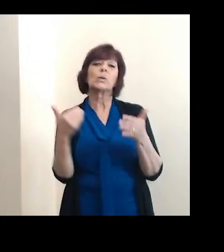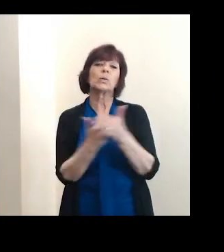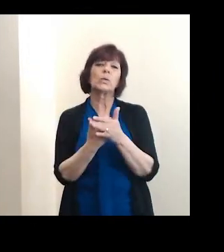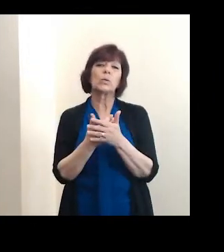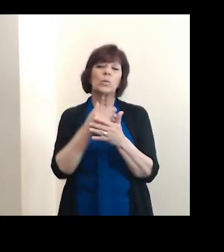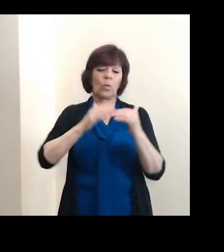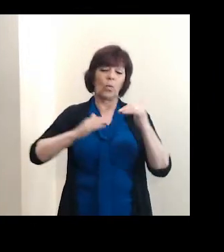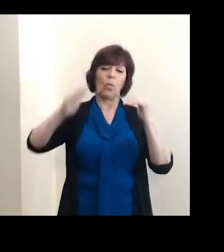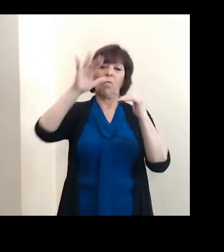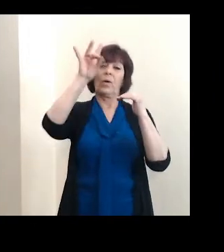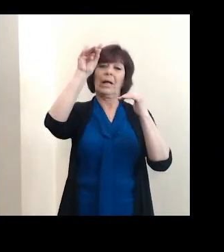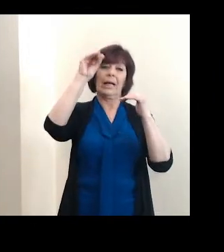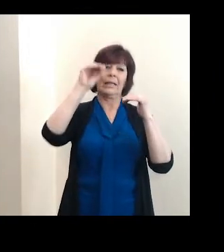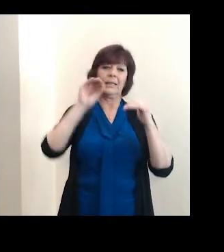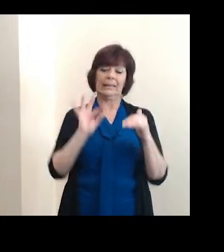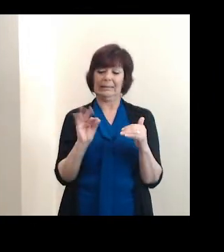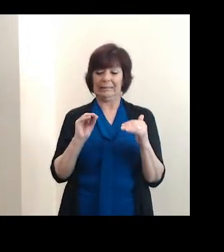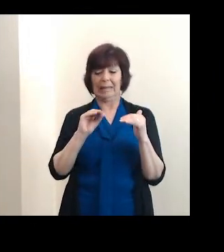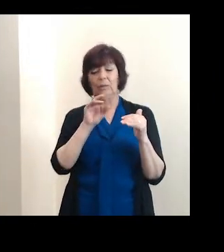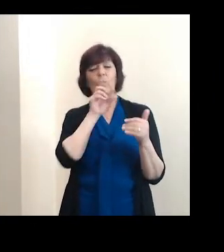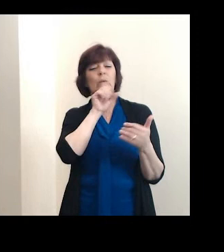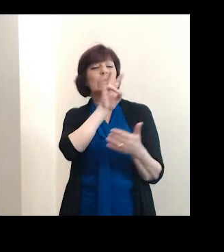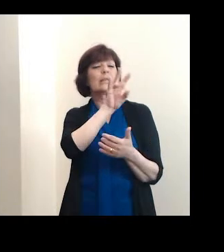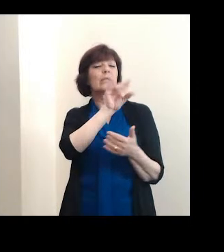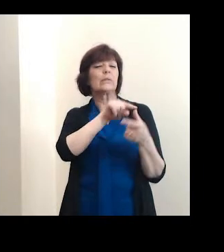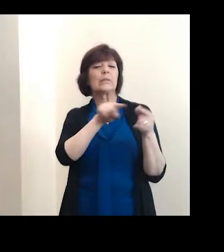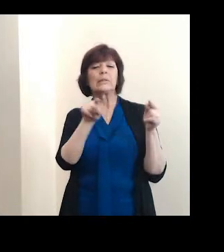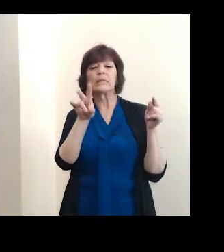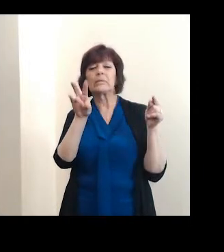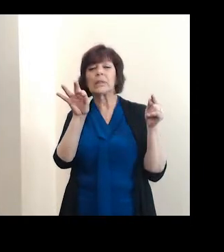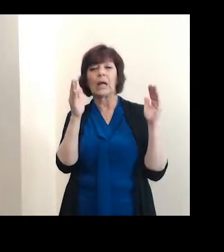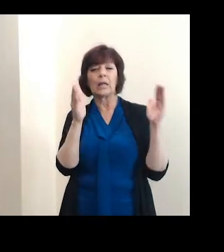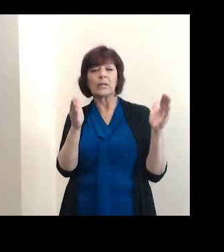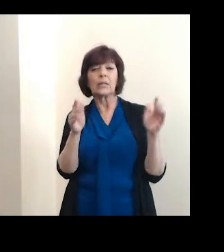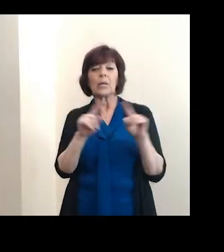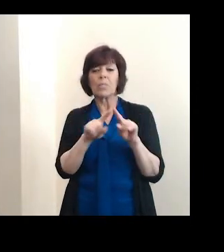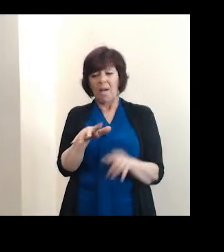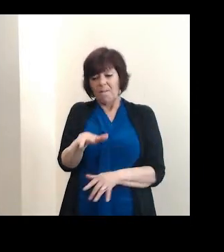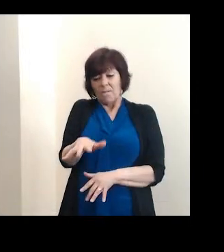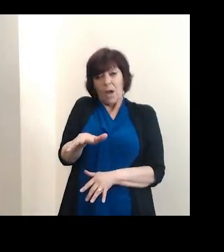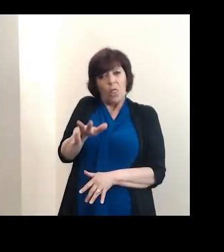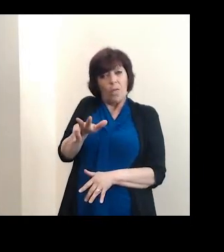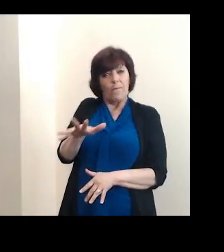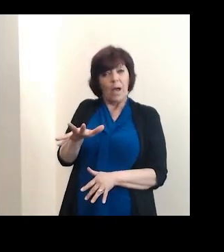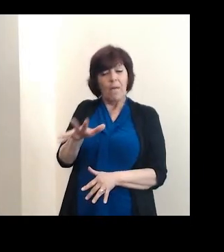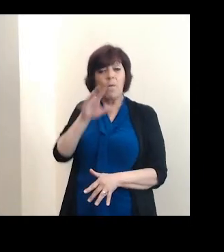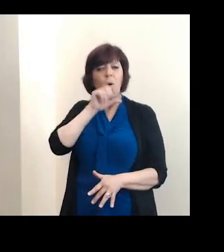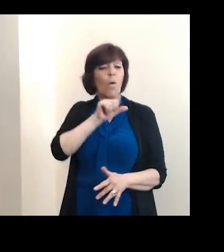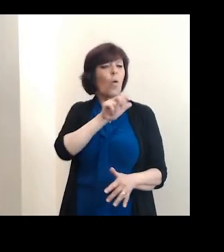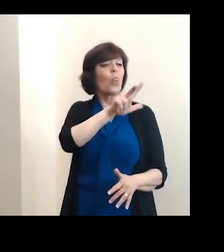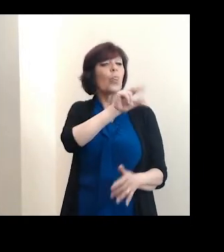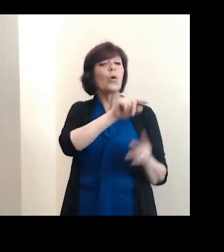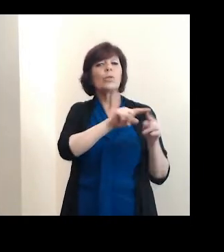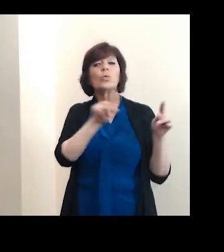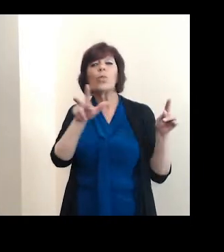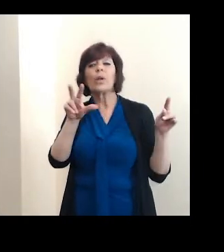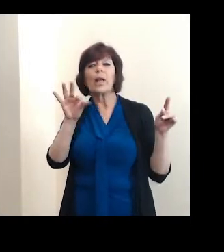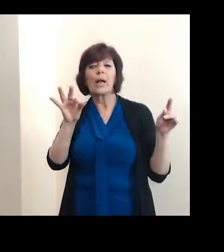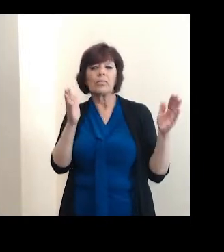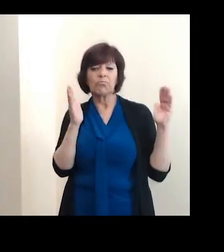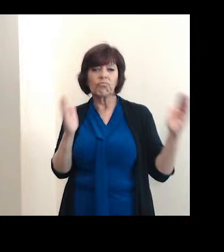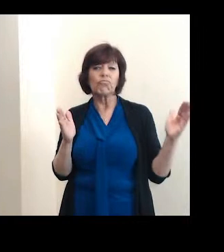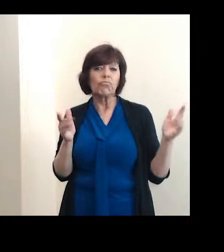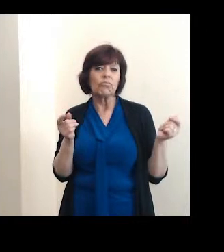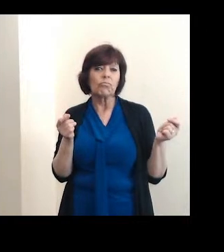category, 90 in the 70 to 79 category, but there were 535 new cases in the 30 to 39 age category.